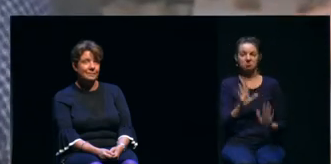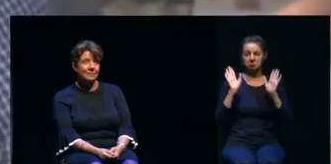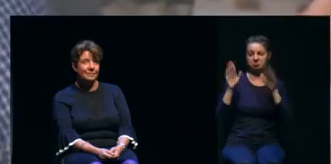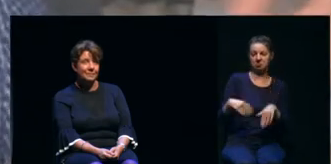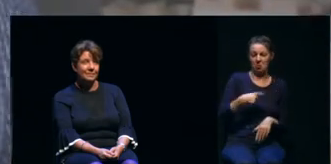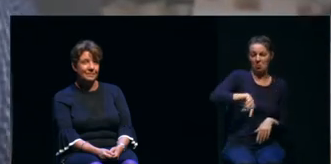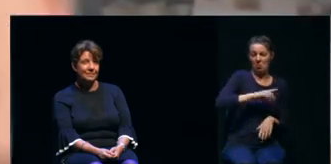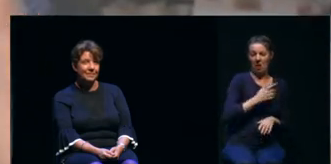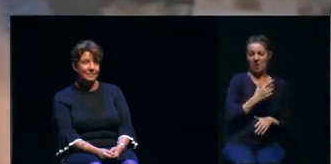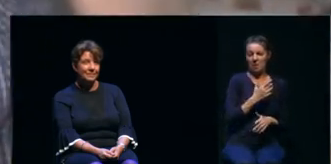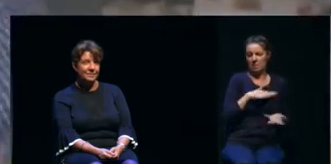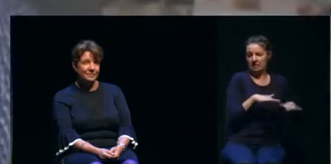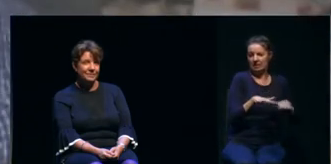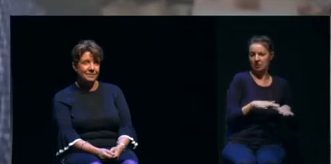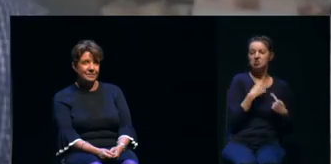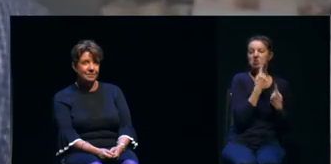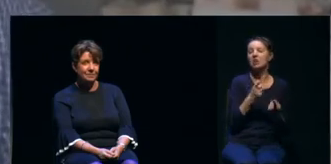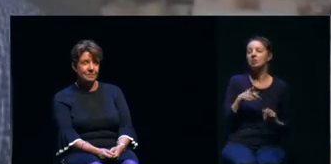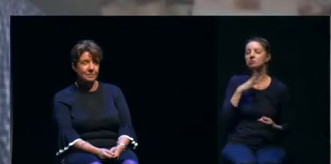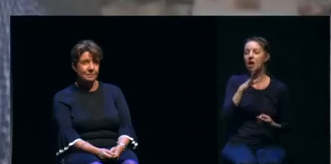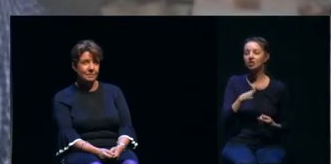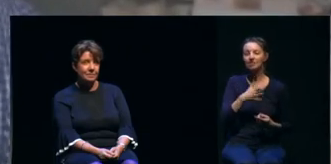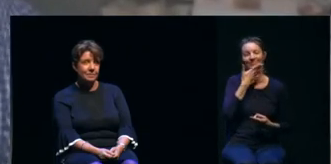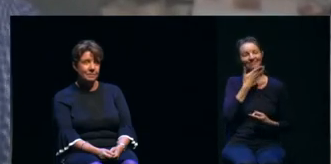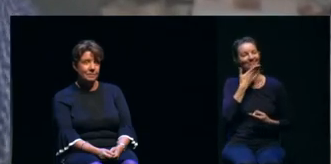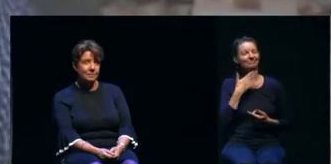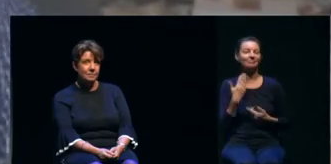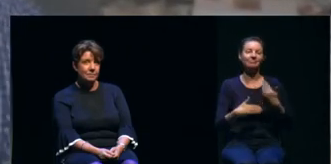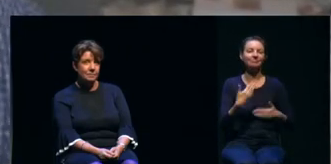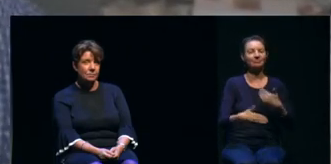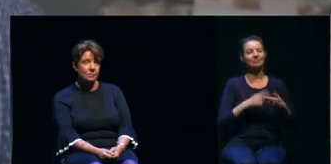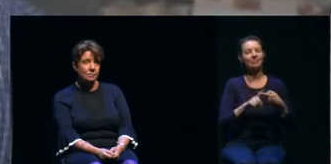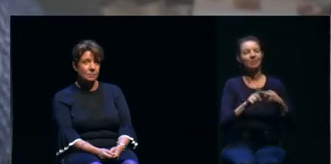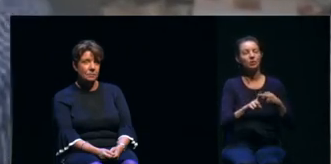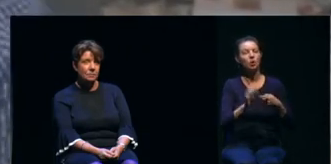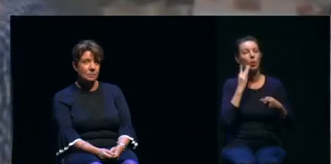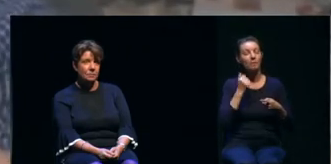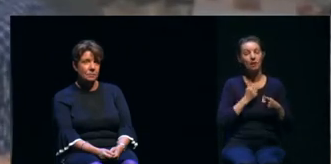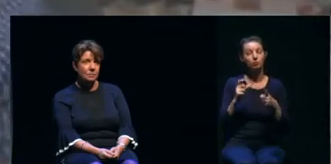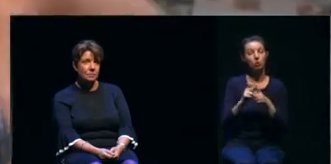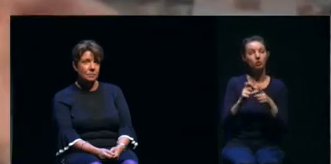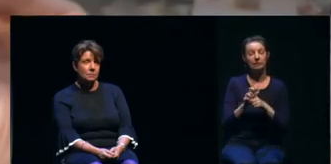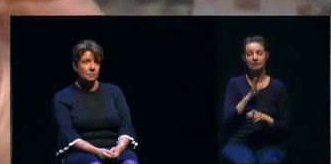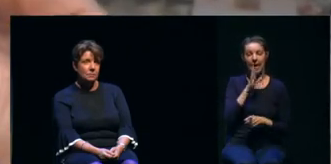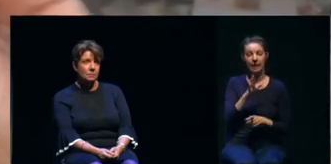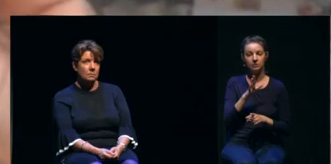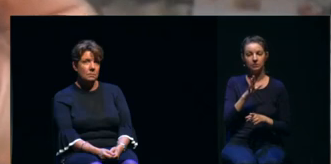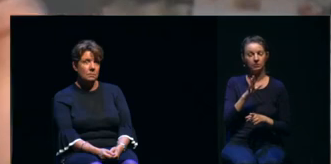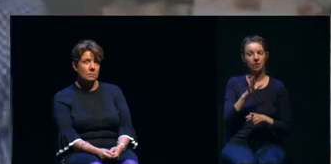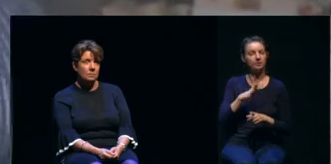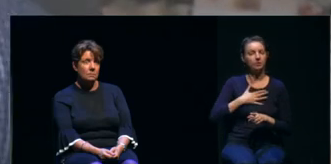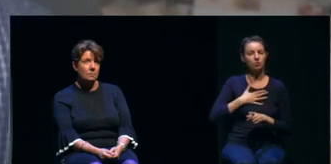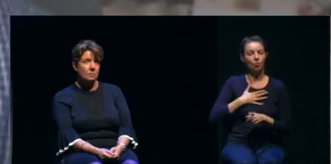very busy, we don't care if you're sad. You would just plaster on a smile and crack on. And so when my daughter became sad, I did not want to face